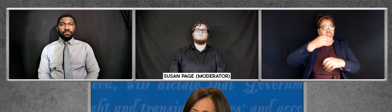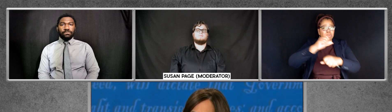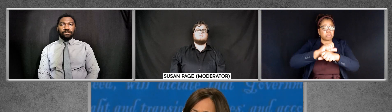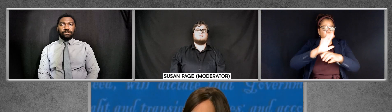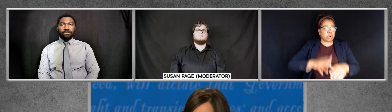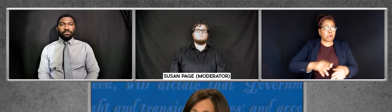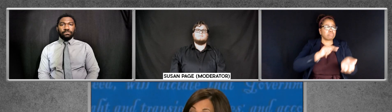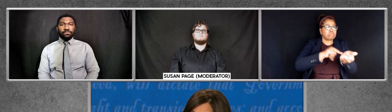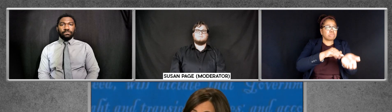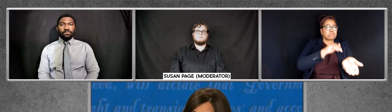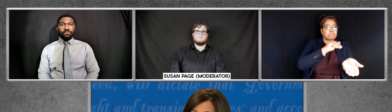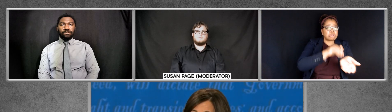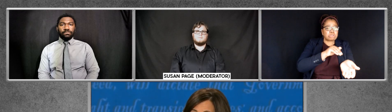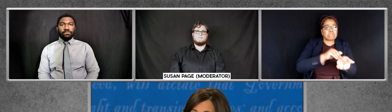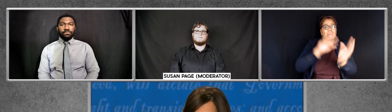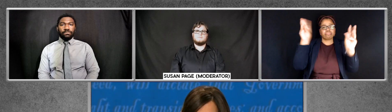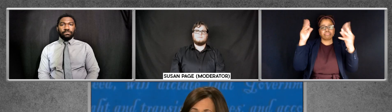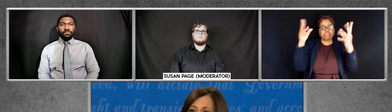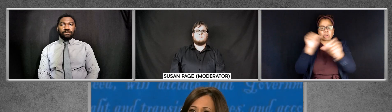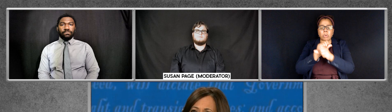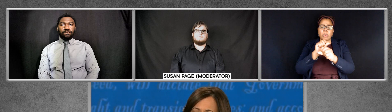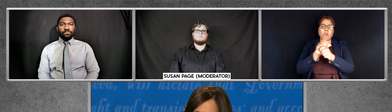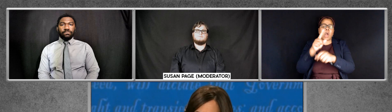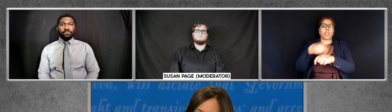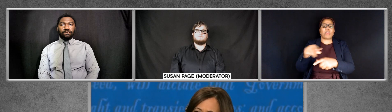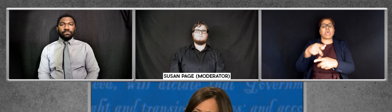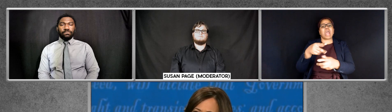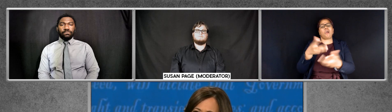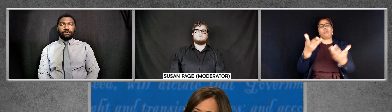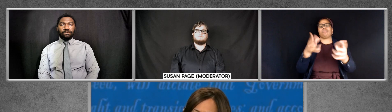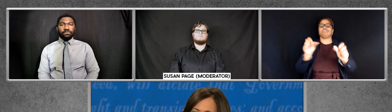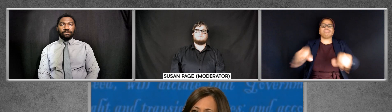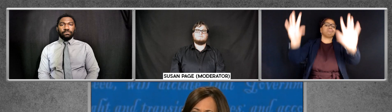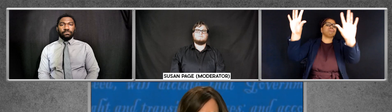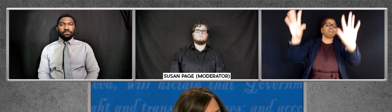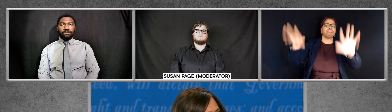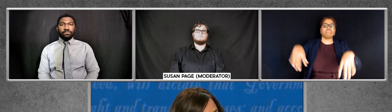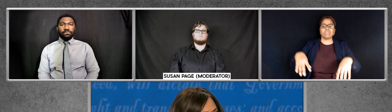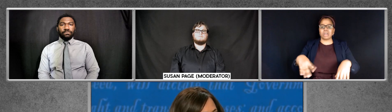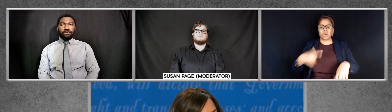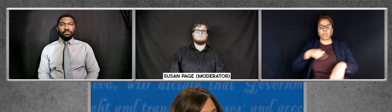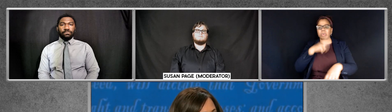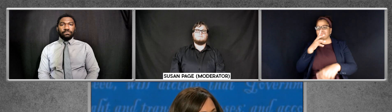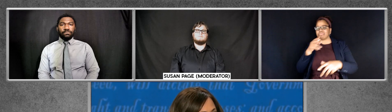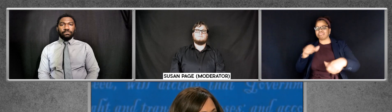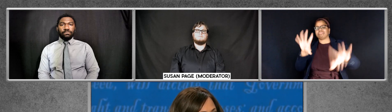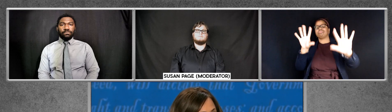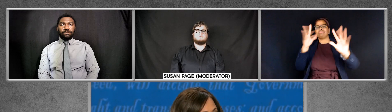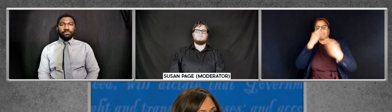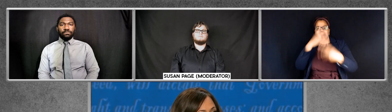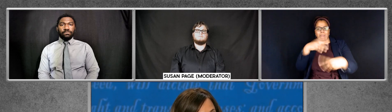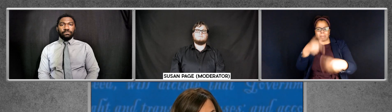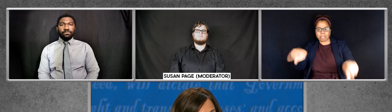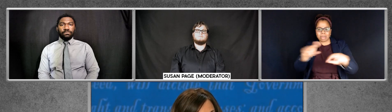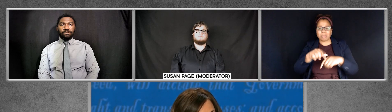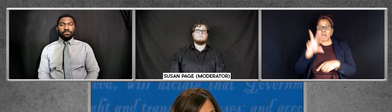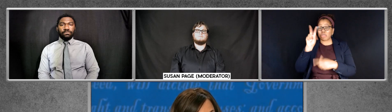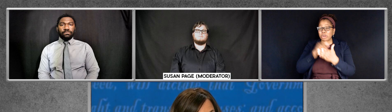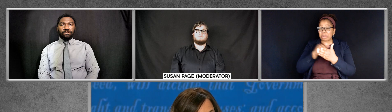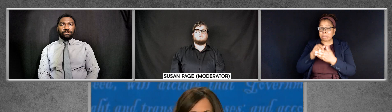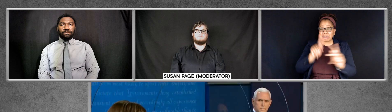like sacrificial workers. We are looking at over 30 million people who in the last